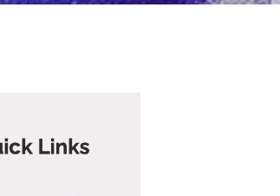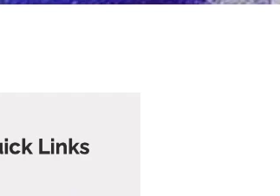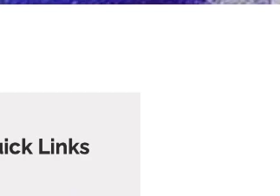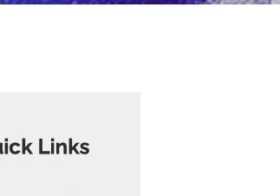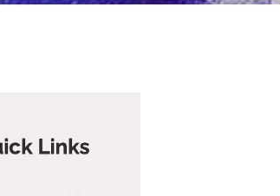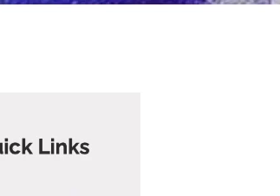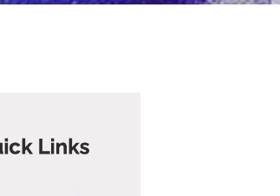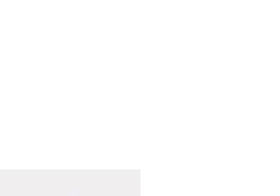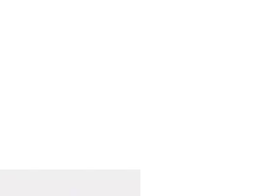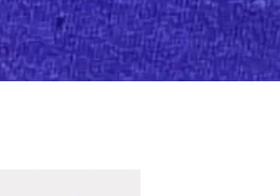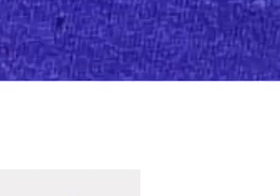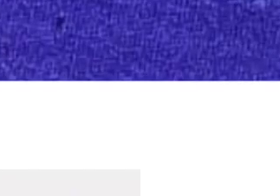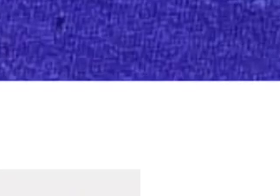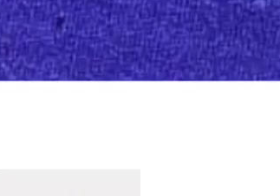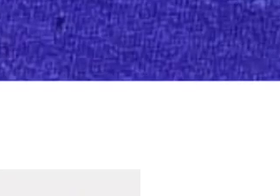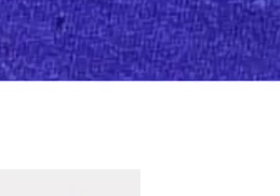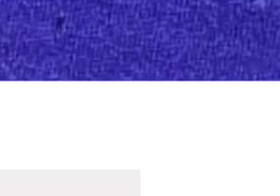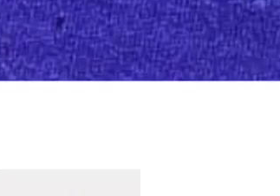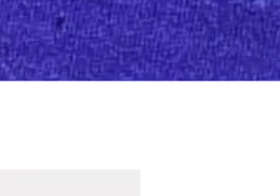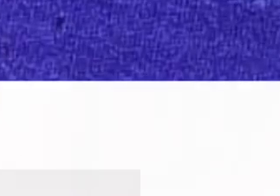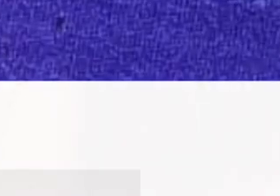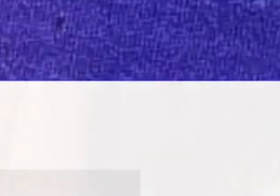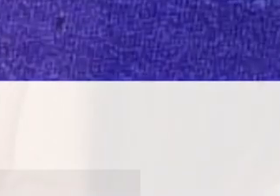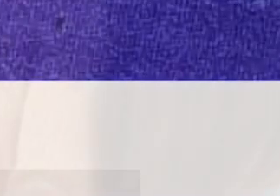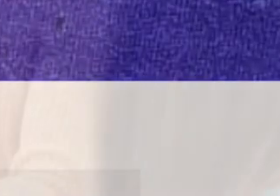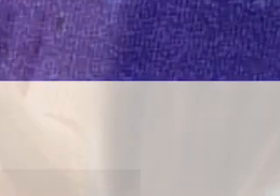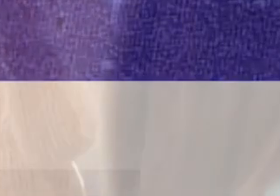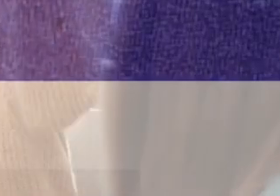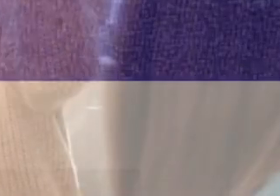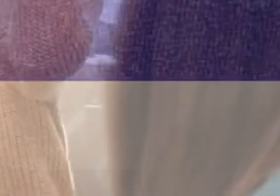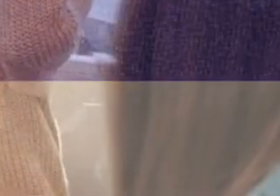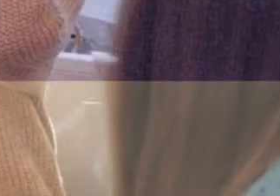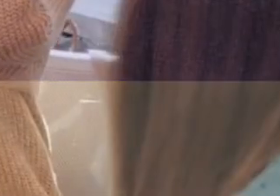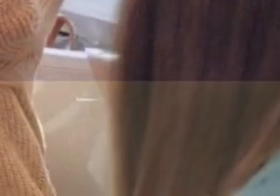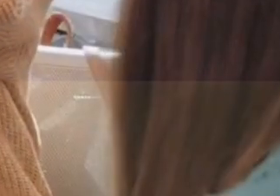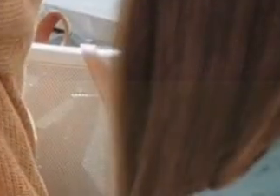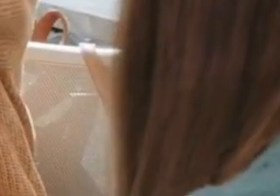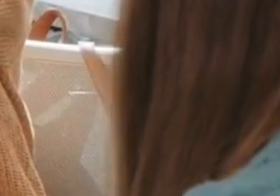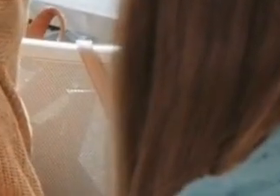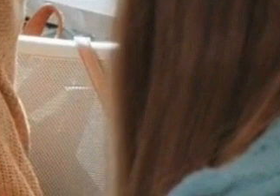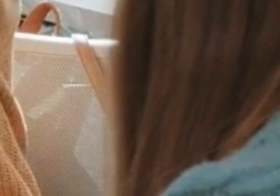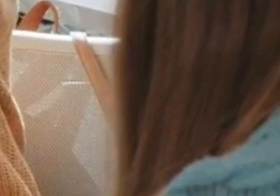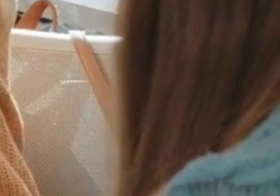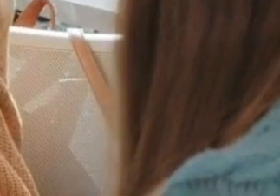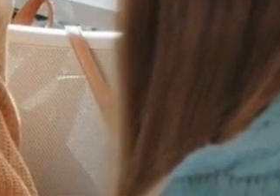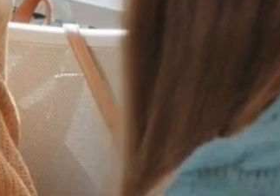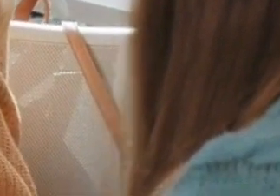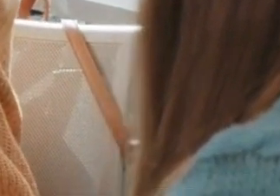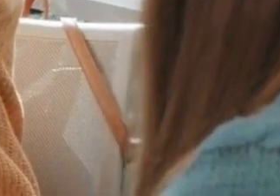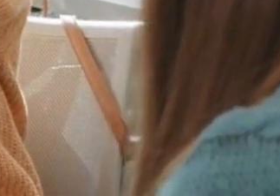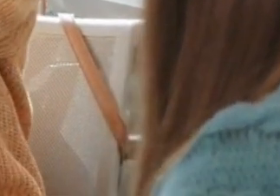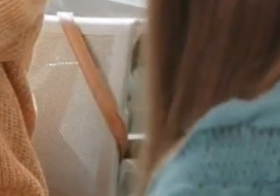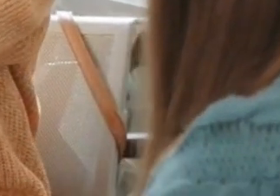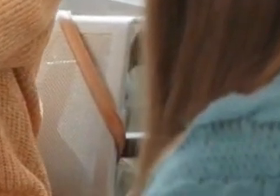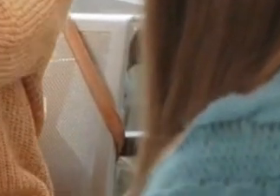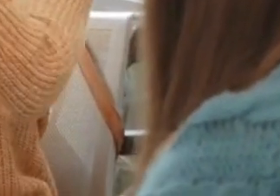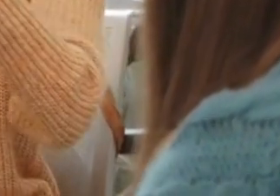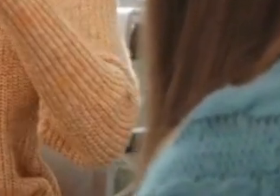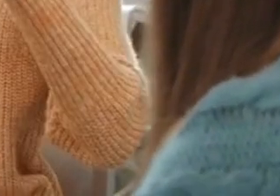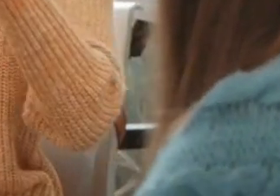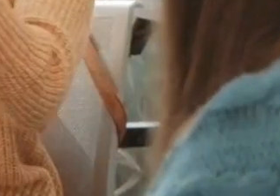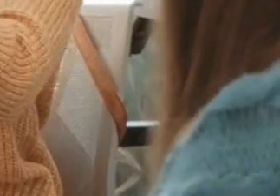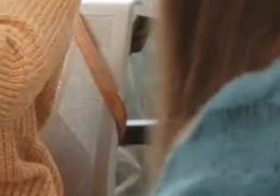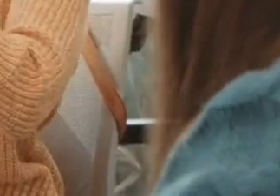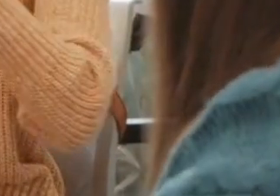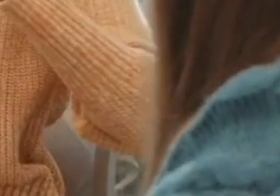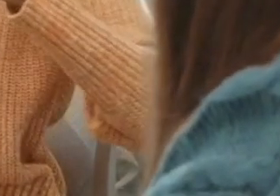discussions. As a community mental health charity, you value young people leading the discussion and together